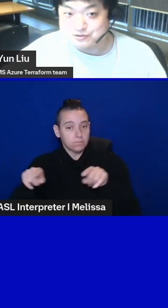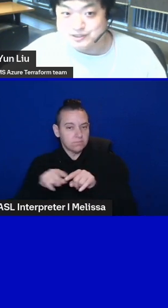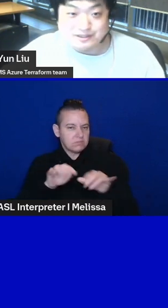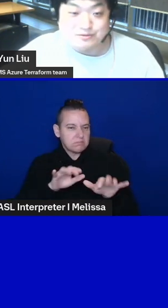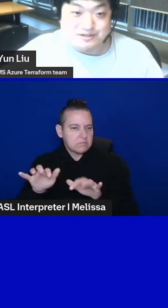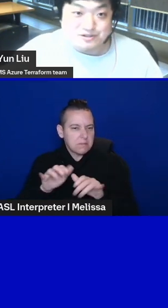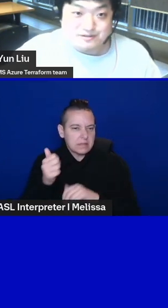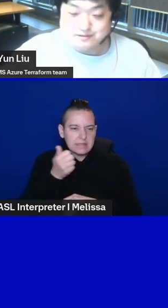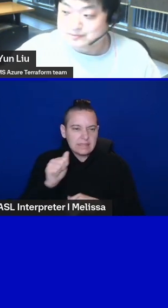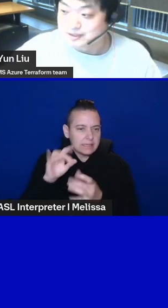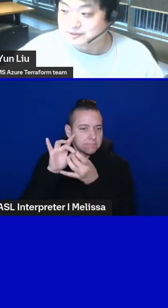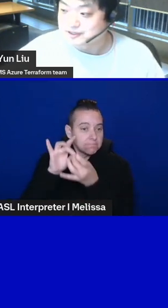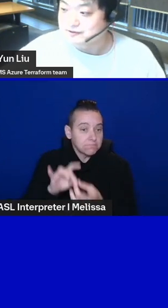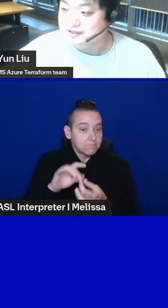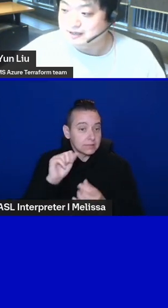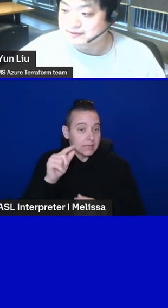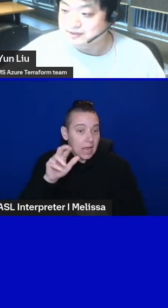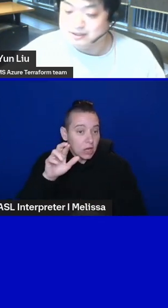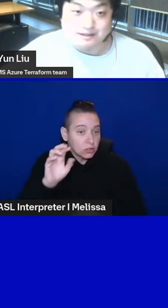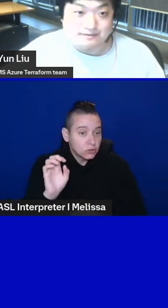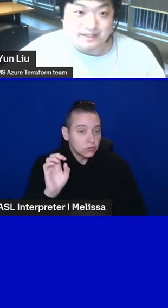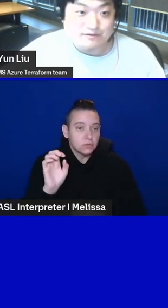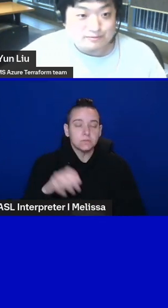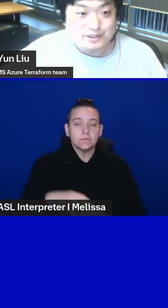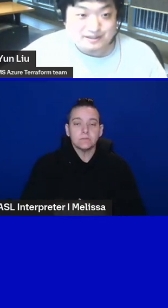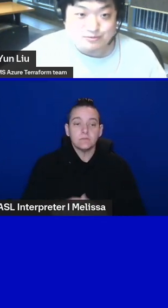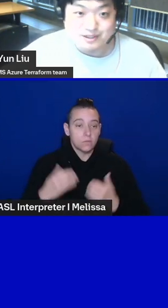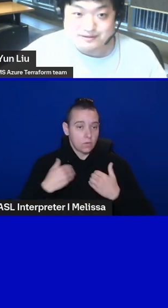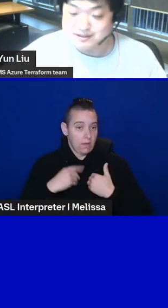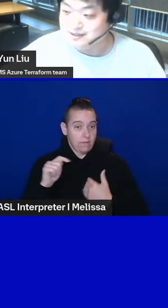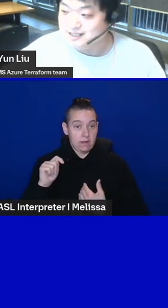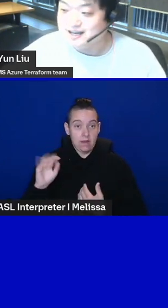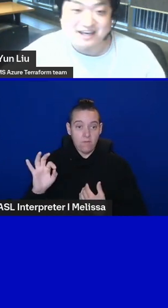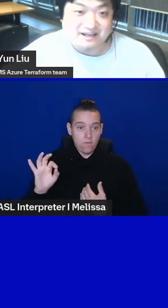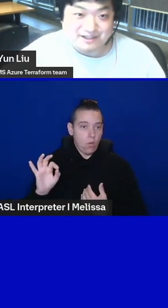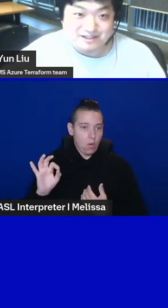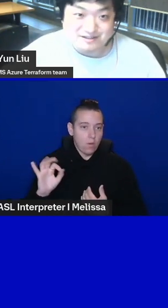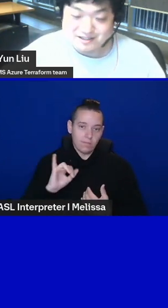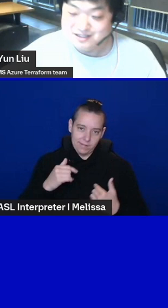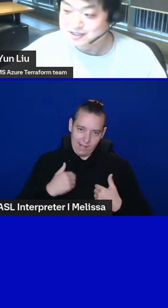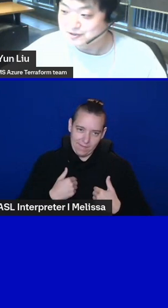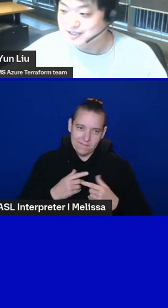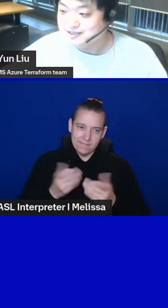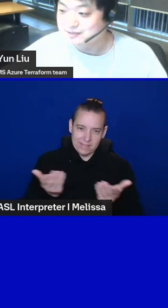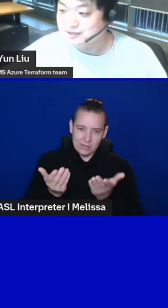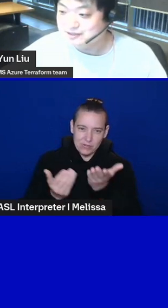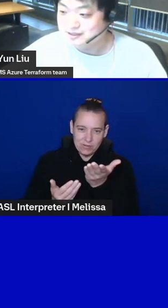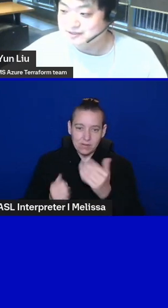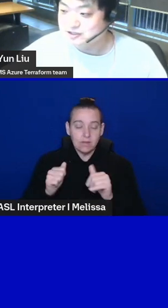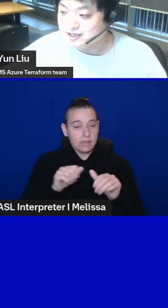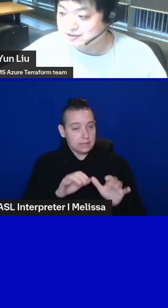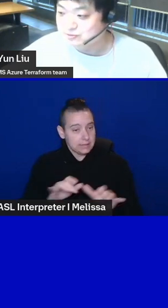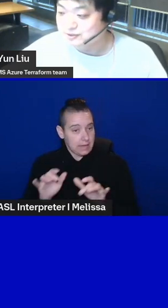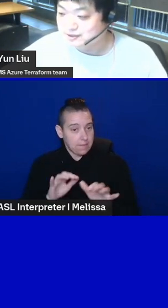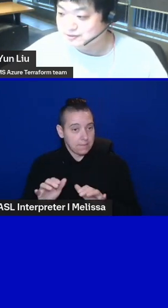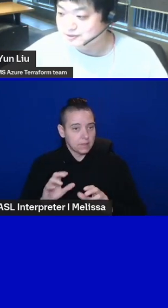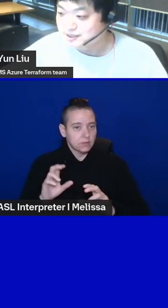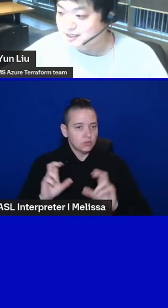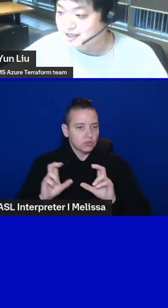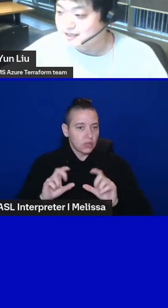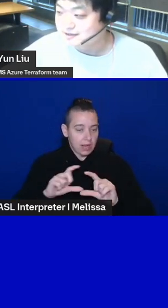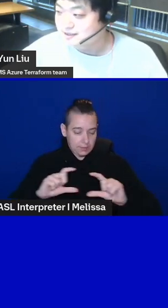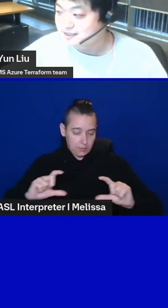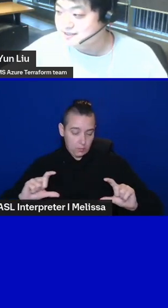any Azure-related questions, but if you have a Terraform-related one, like I have here, you can type in the chat